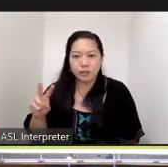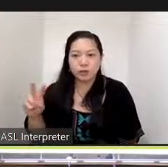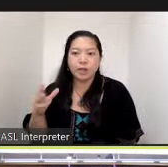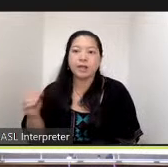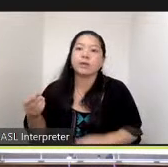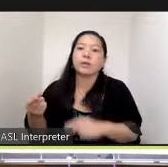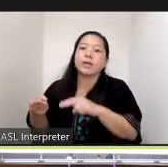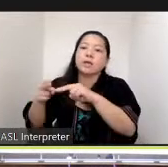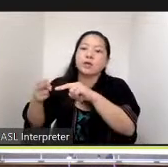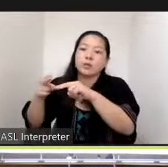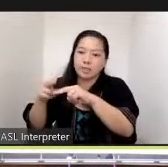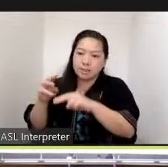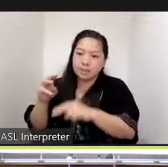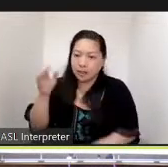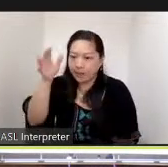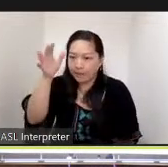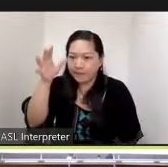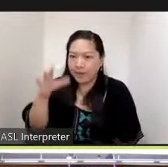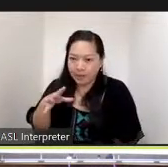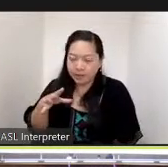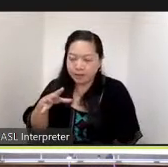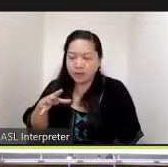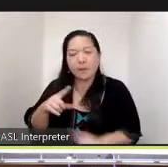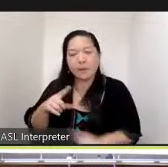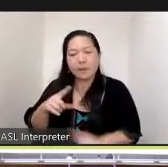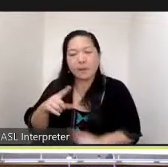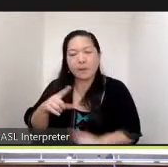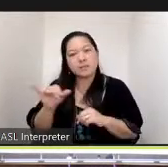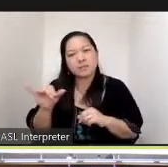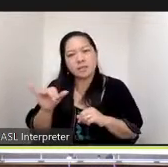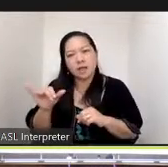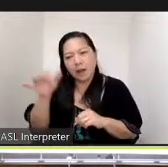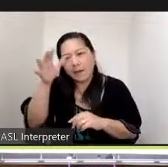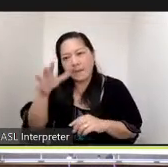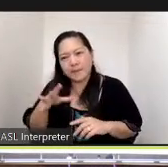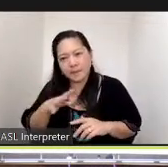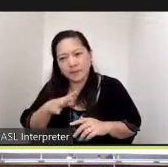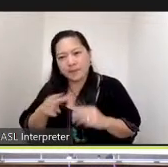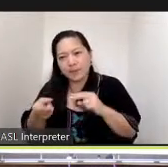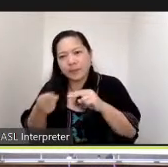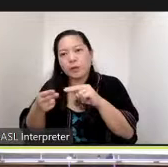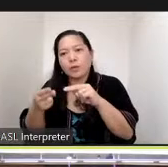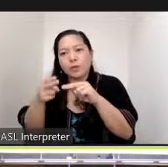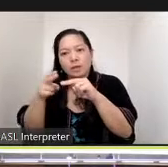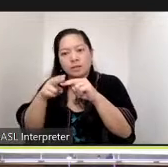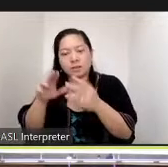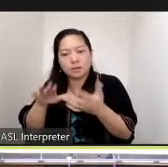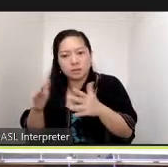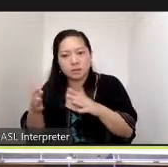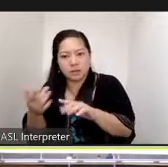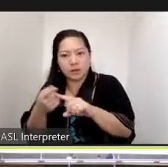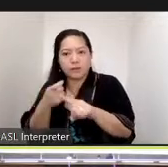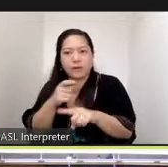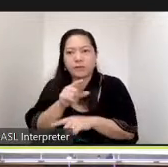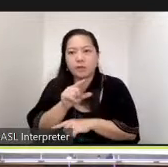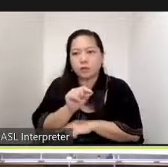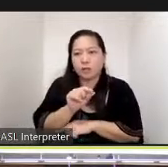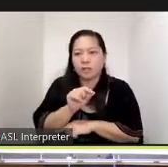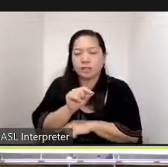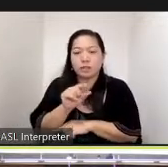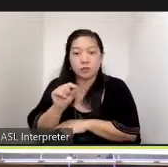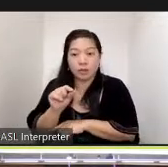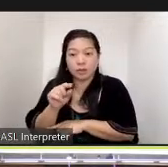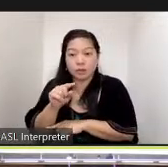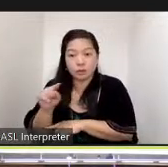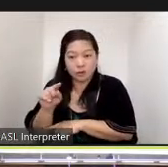the opposite pattern with deaths, with males, an increasing proportion of deaths from 2020 to 2021